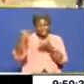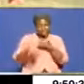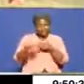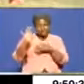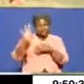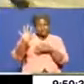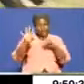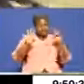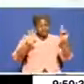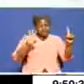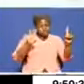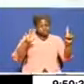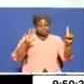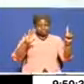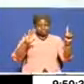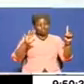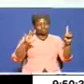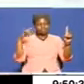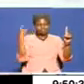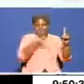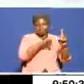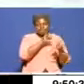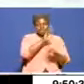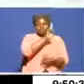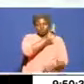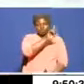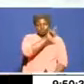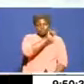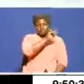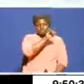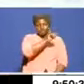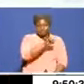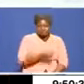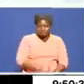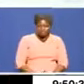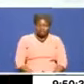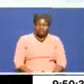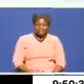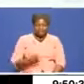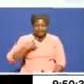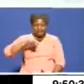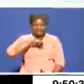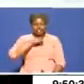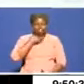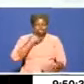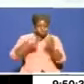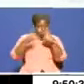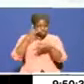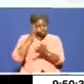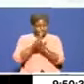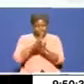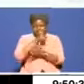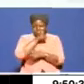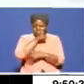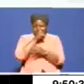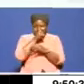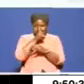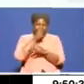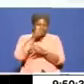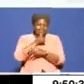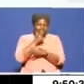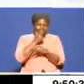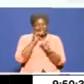of Ulinzi Stars. Tunataka kuchukua ligi na hakuna siri, lazima tungangane zaidi. Na hii